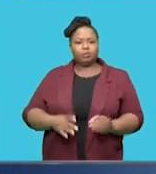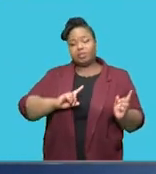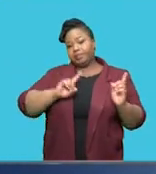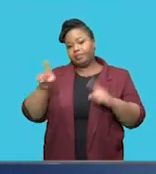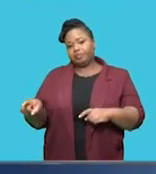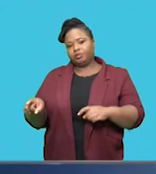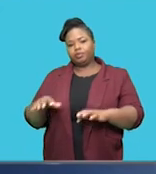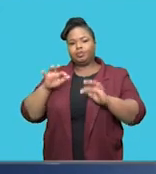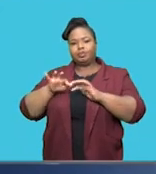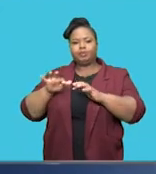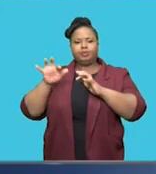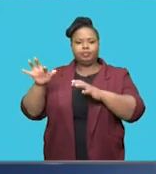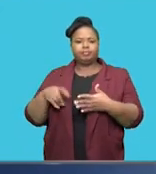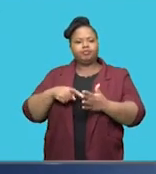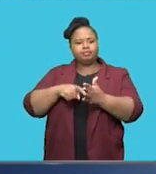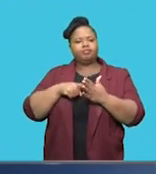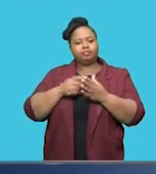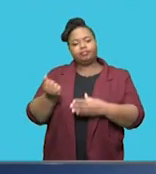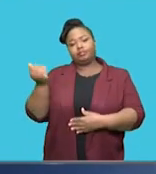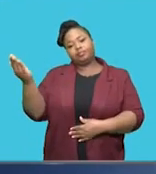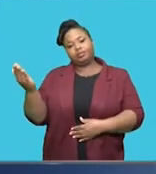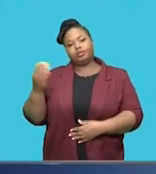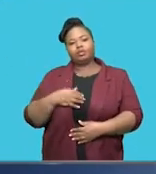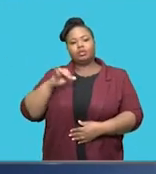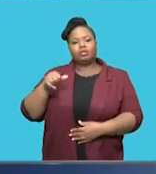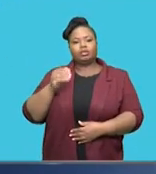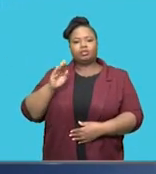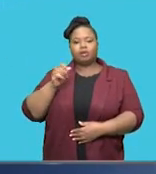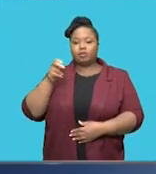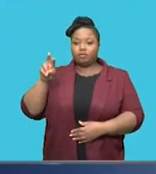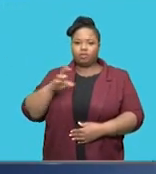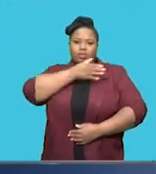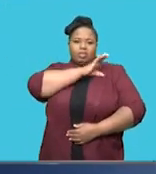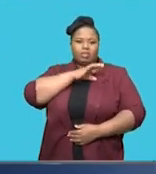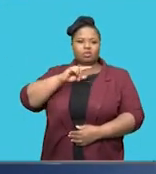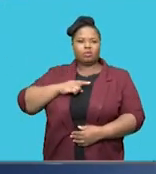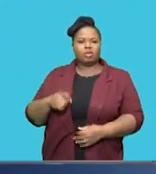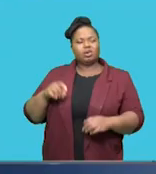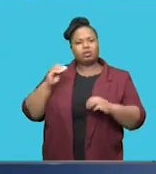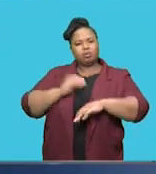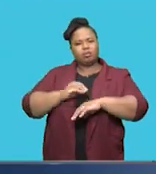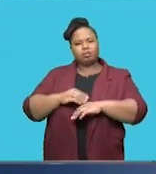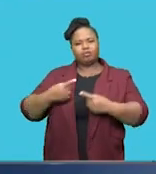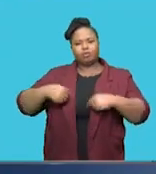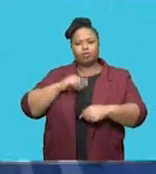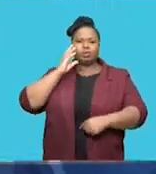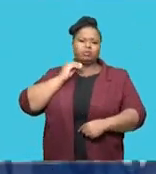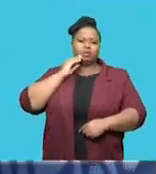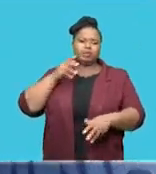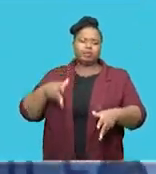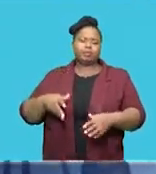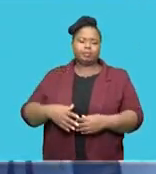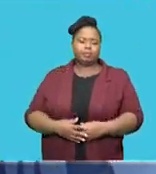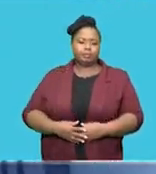marcha and then we're going to hand the memorandum to ama superiors of Jabavu Clinic to address the issues that we are currently facing as a community as Jabavu.